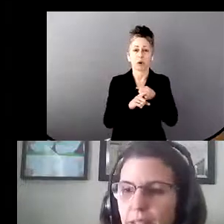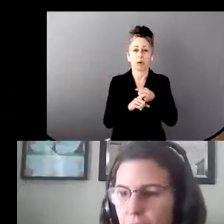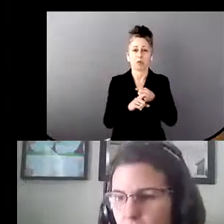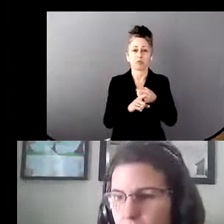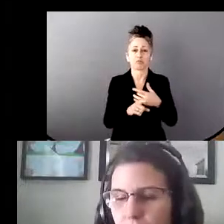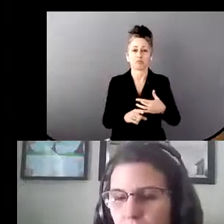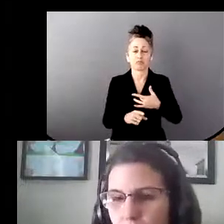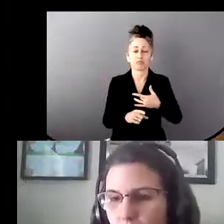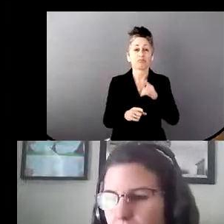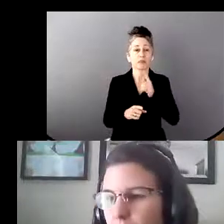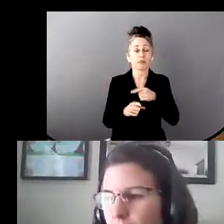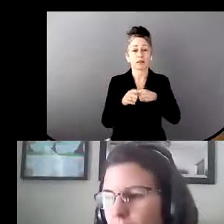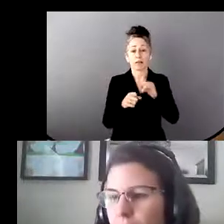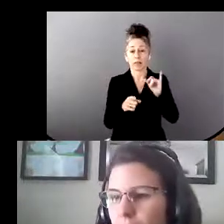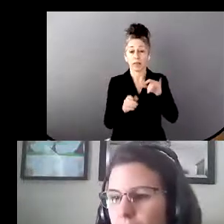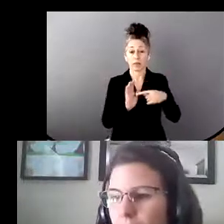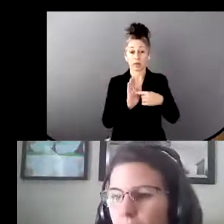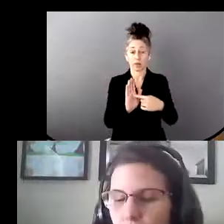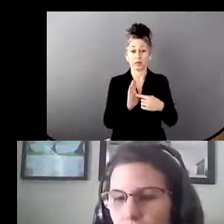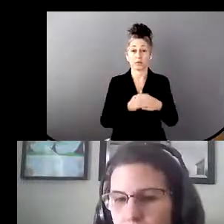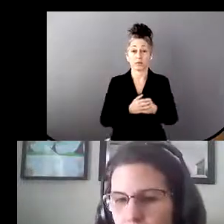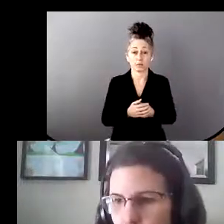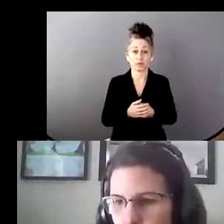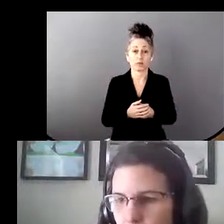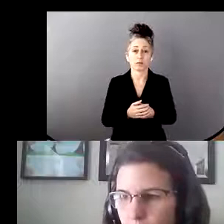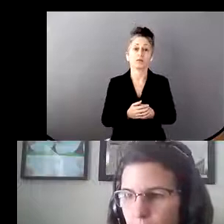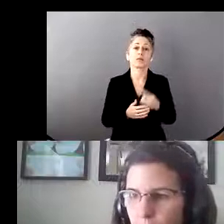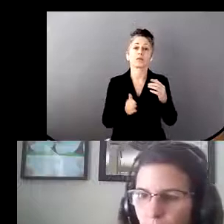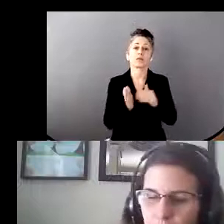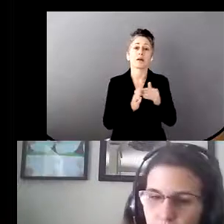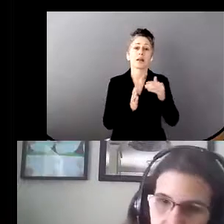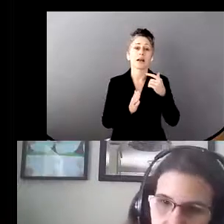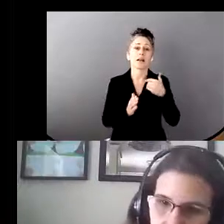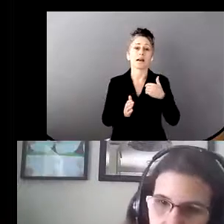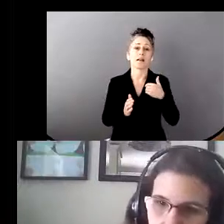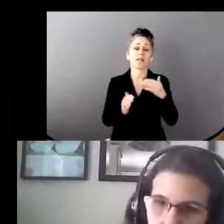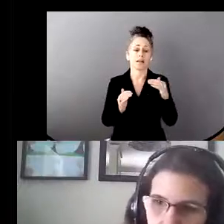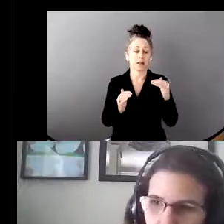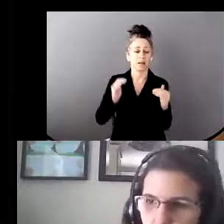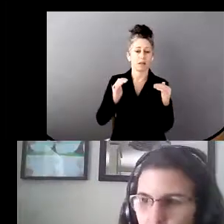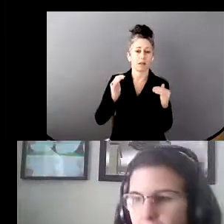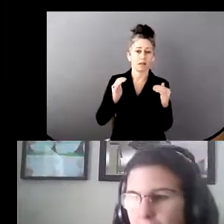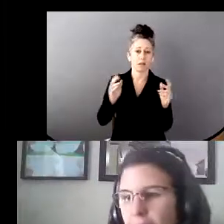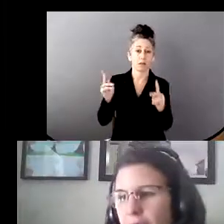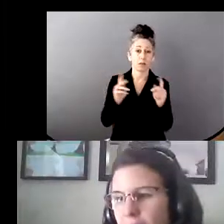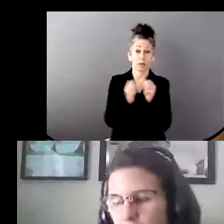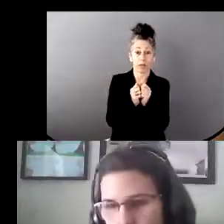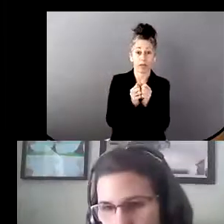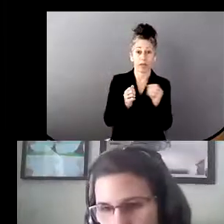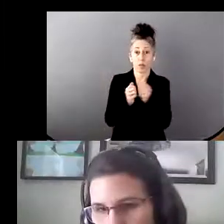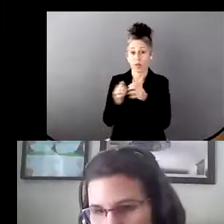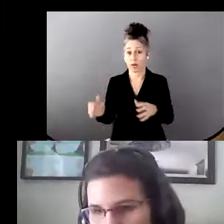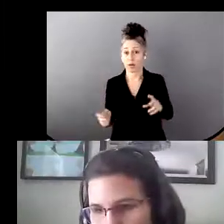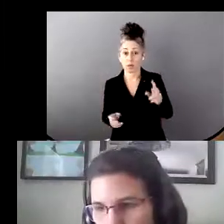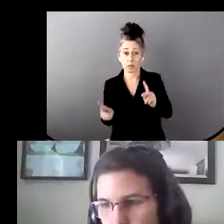case illustrates that often there is an underlying disparity between people with and without disabilities, and a disparity